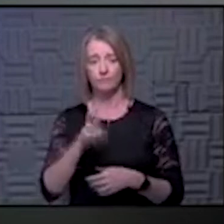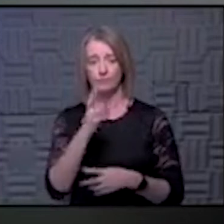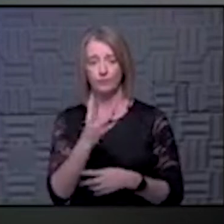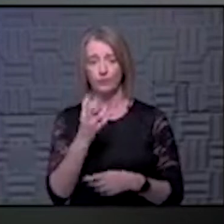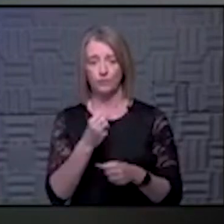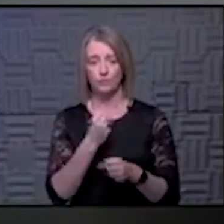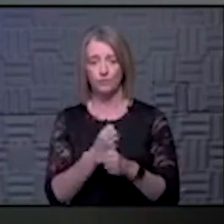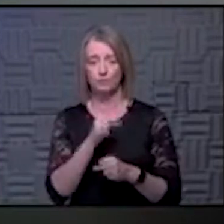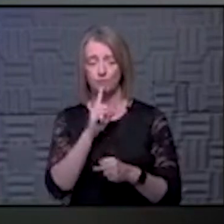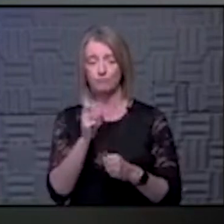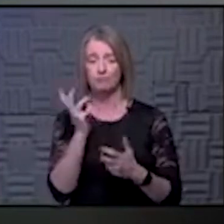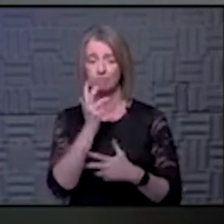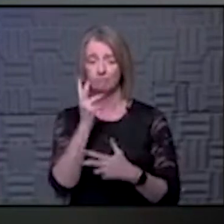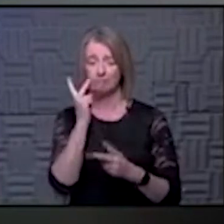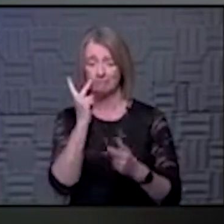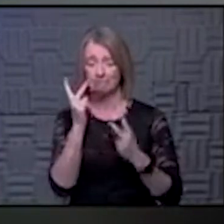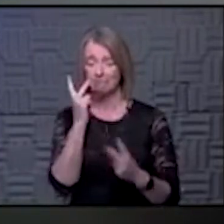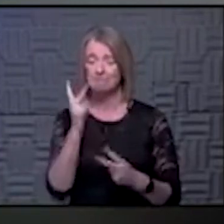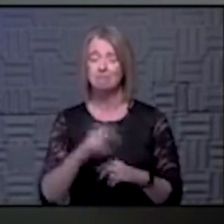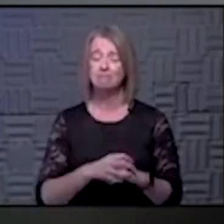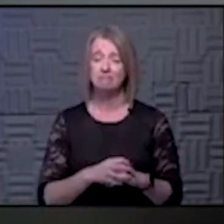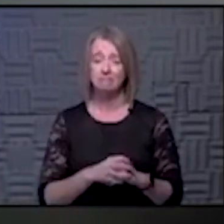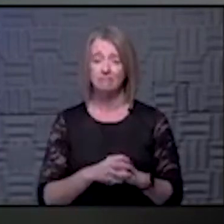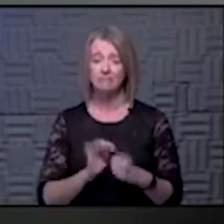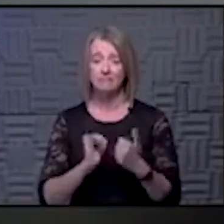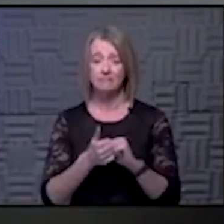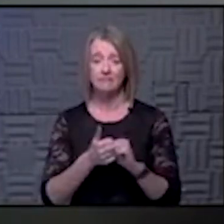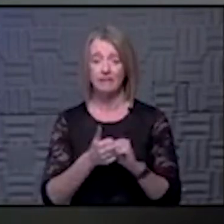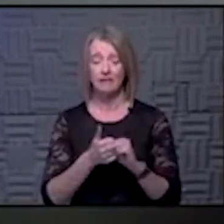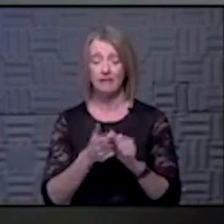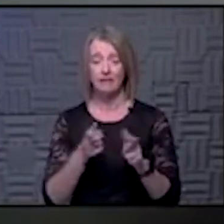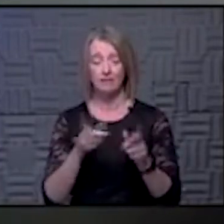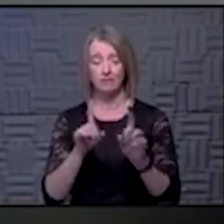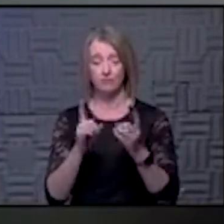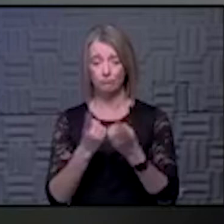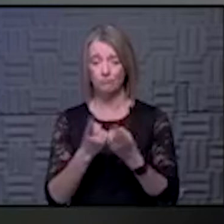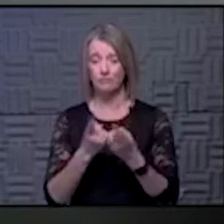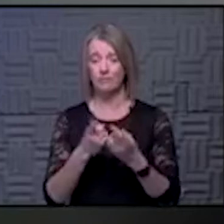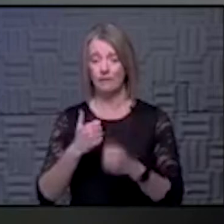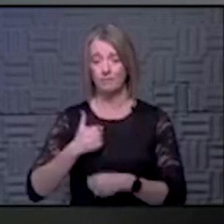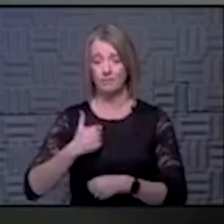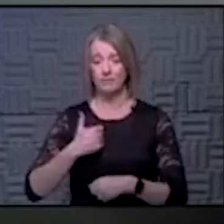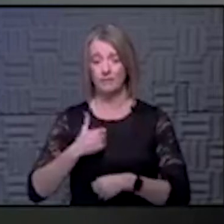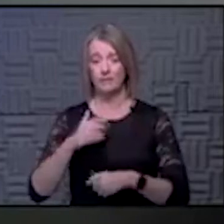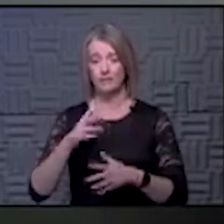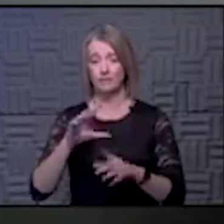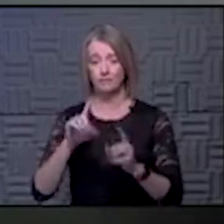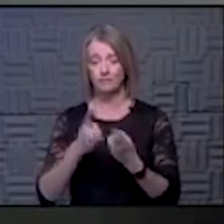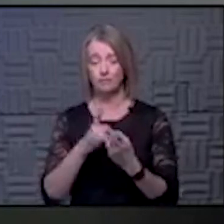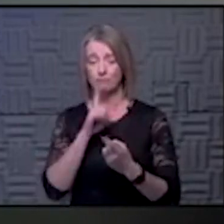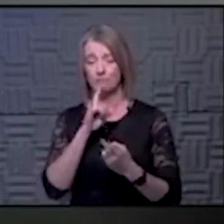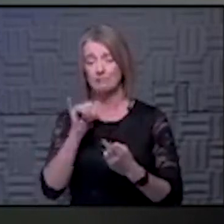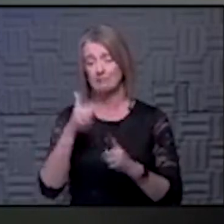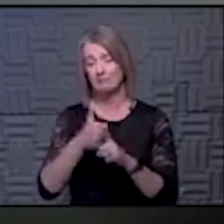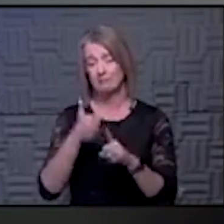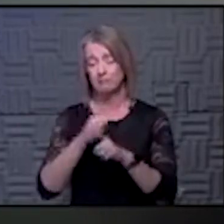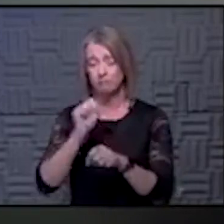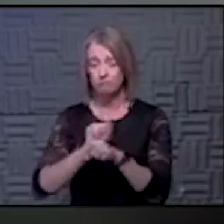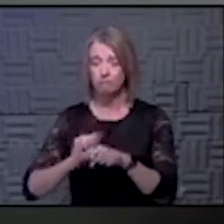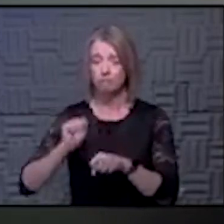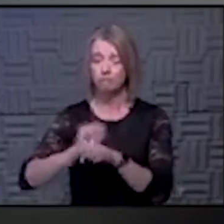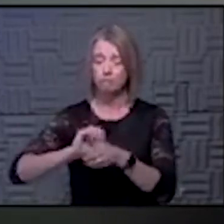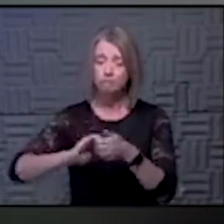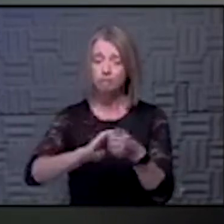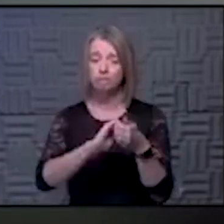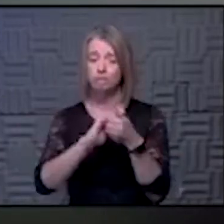it's been incredible to see how administrations, departments, and military commands have all really worked at